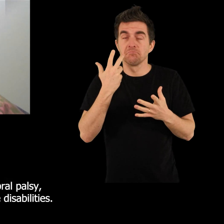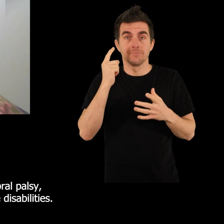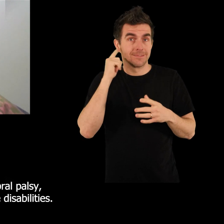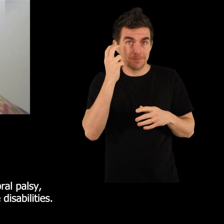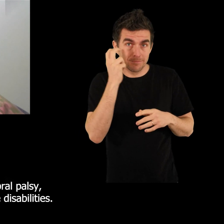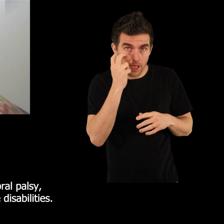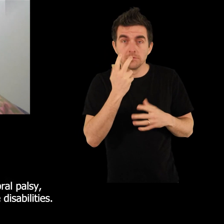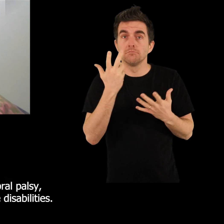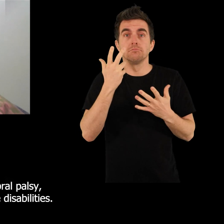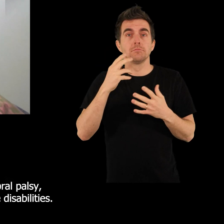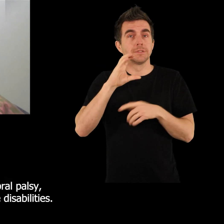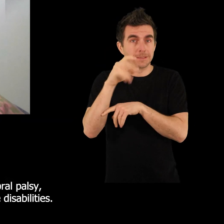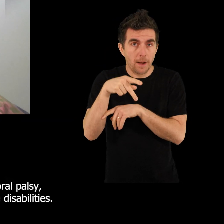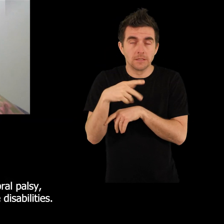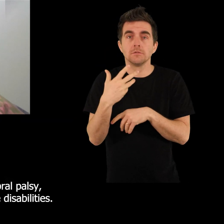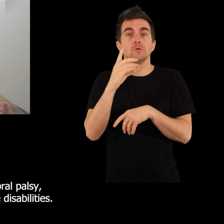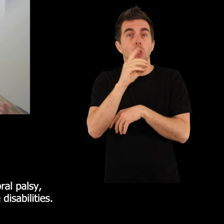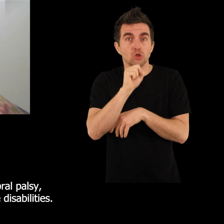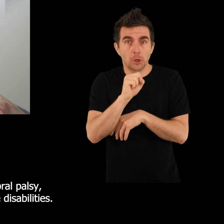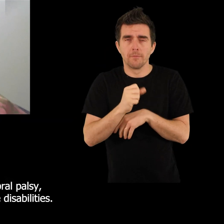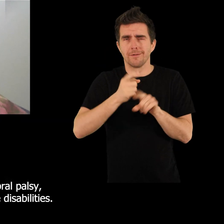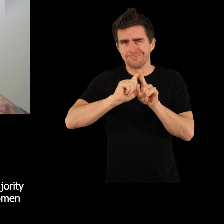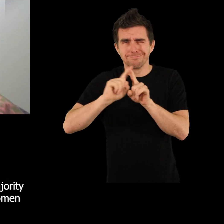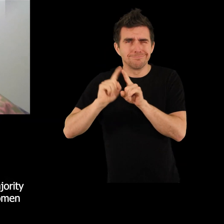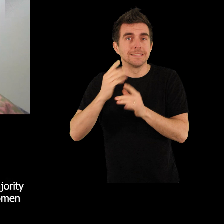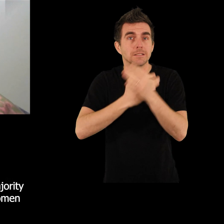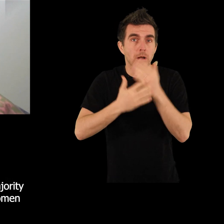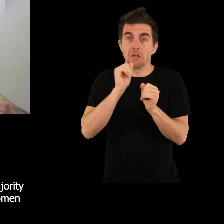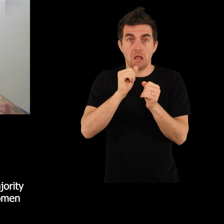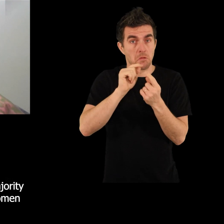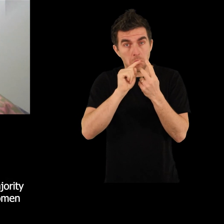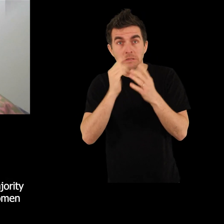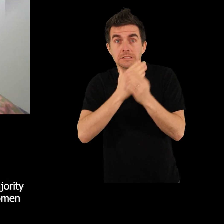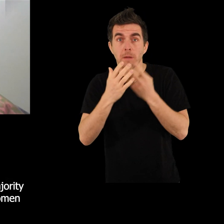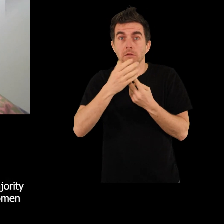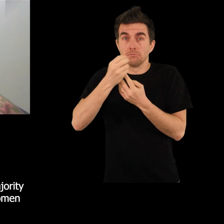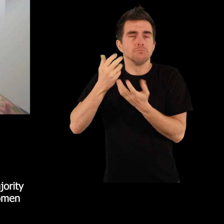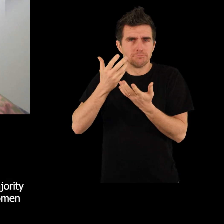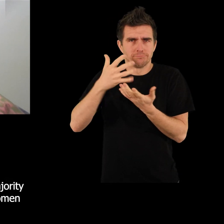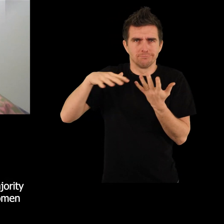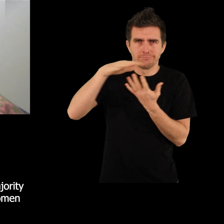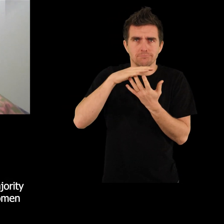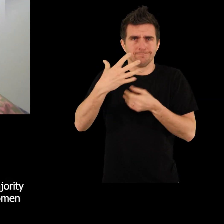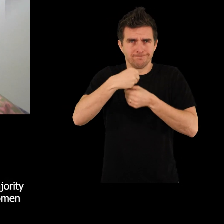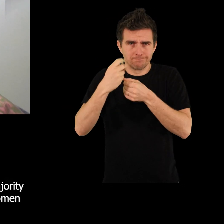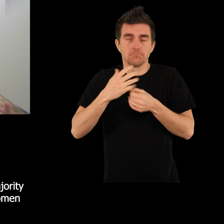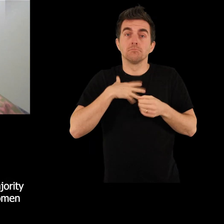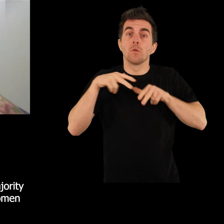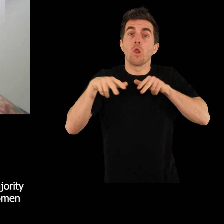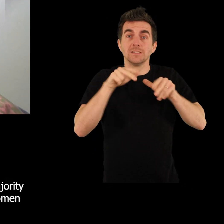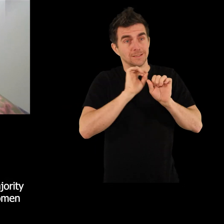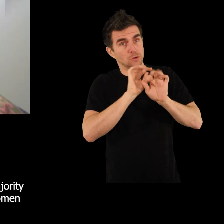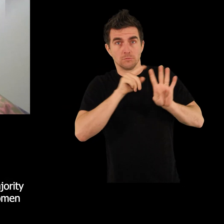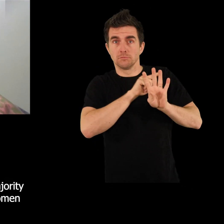deafblind, cerebral palsy, Down syndrome, multiple disabilities. In our organization, the majority of